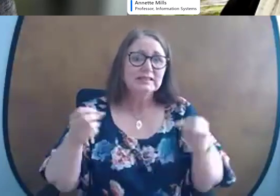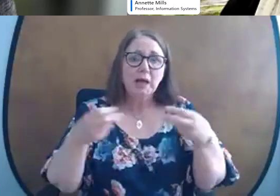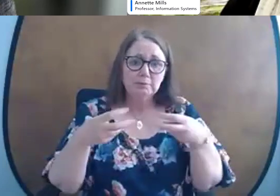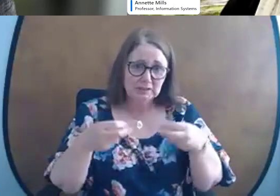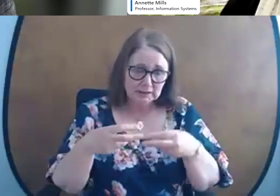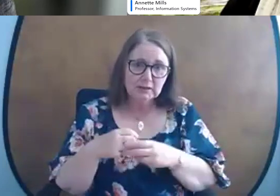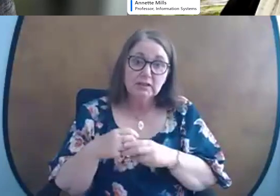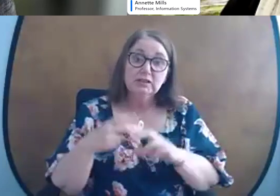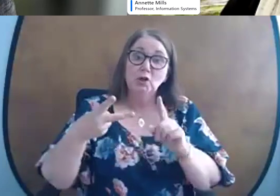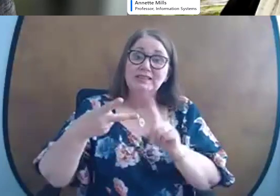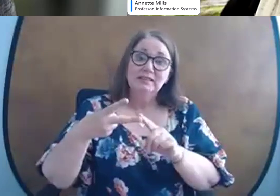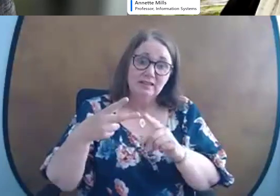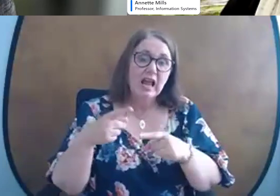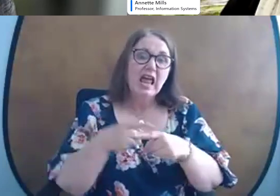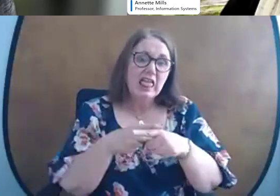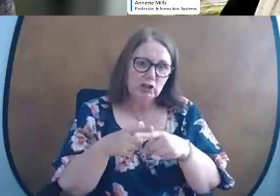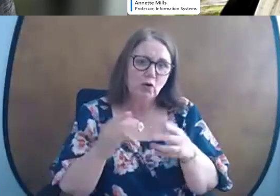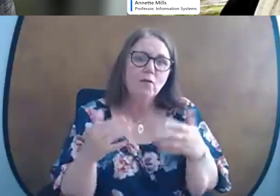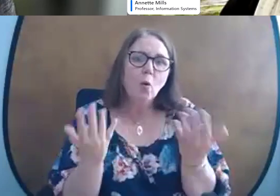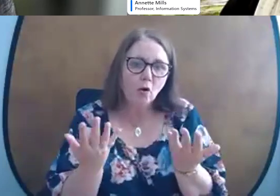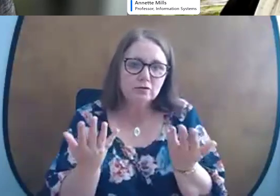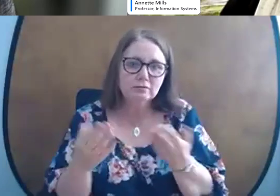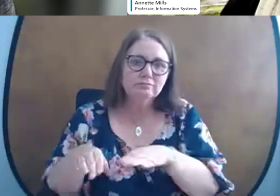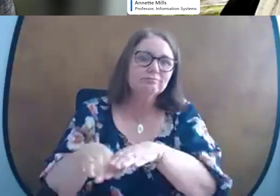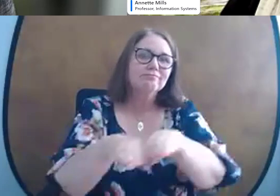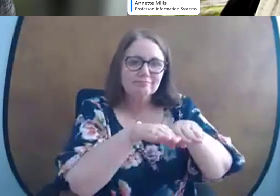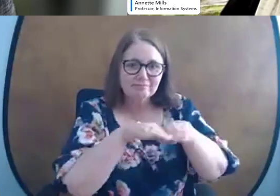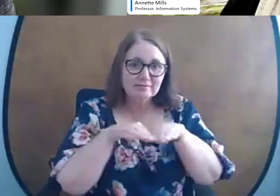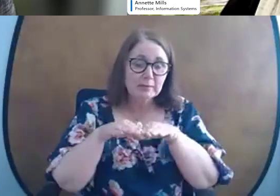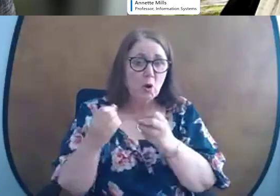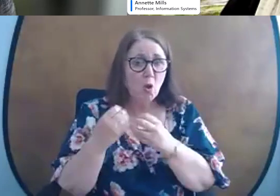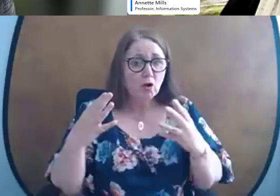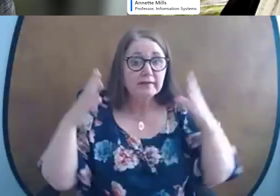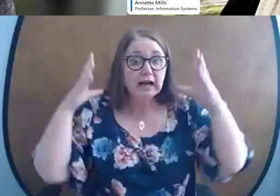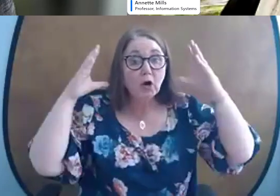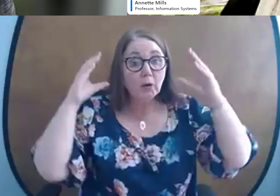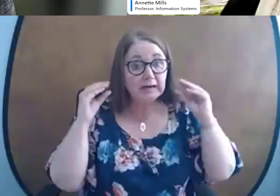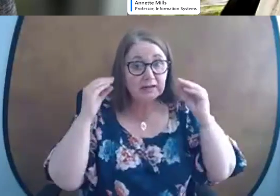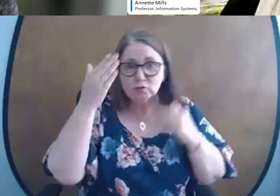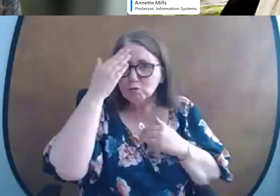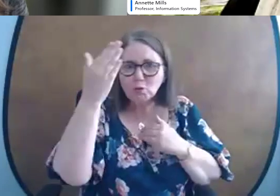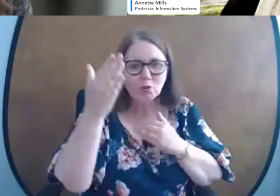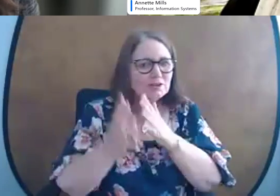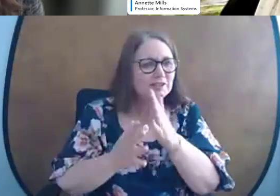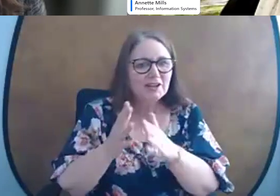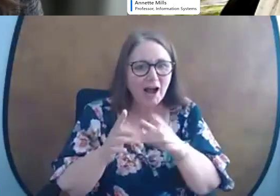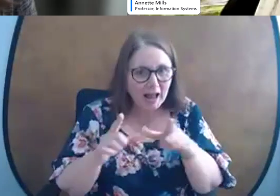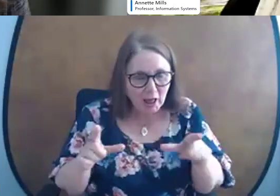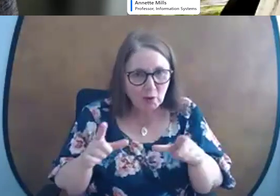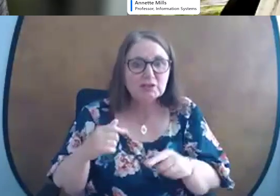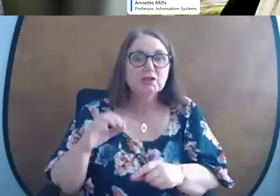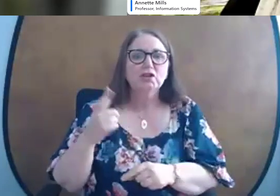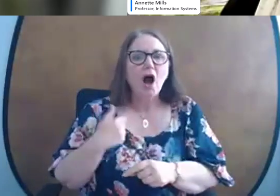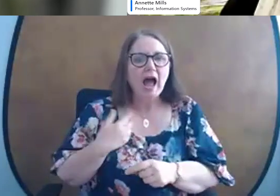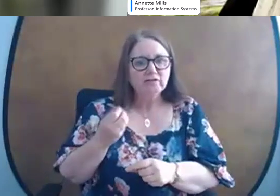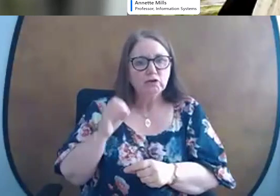people, some of our deaf community are bilingual and trilingual. They use NZSL and Kōrero, for